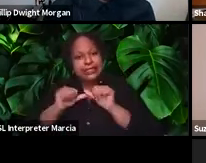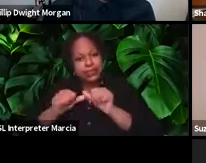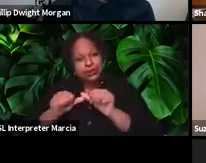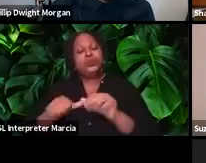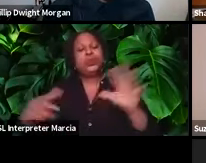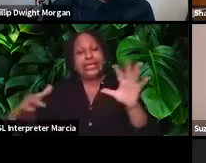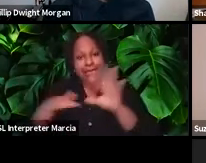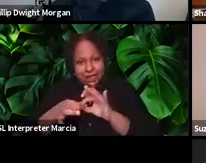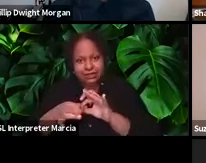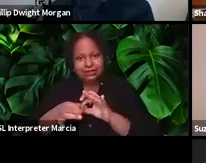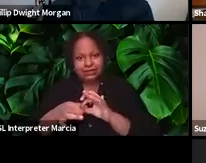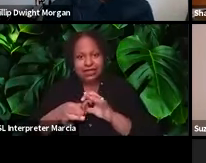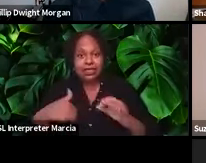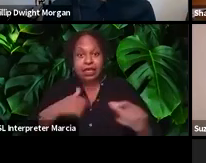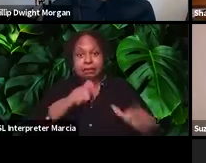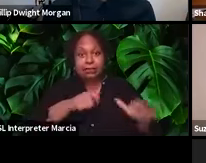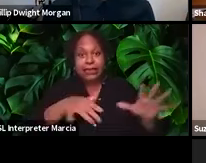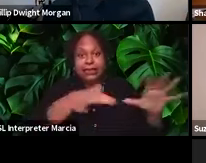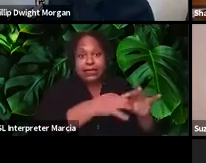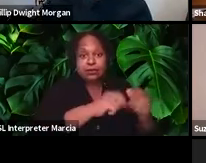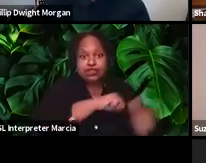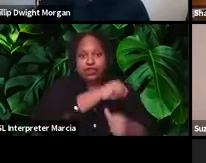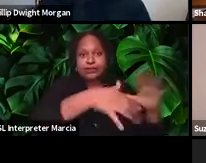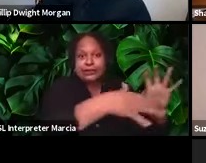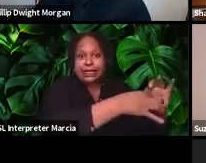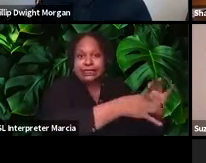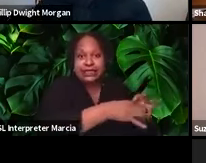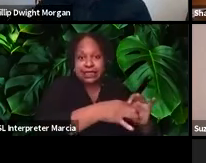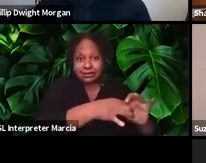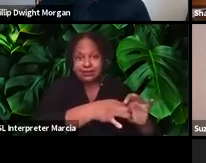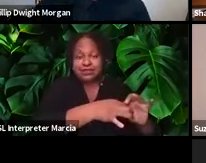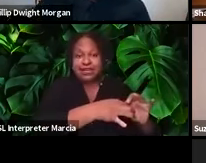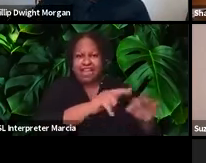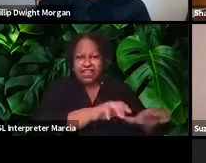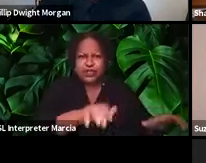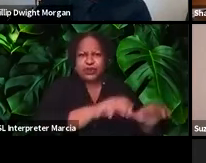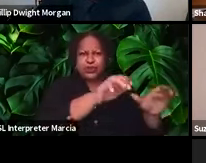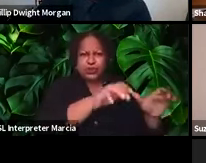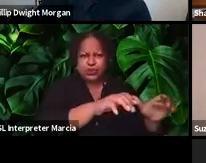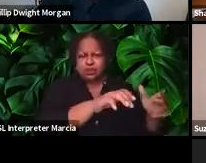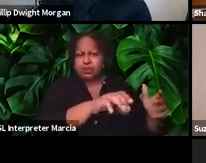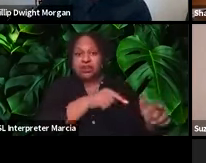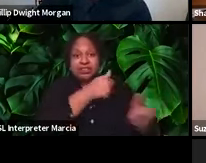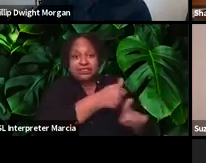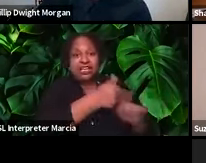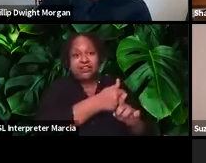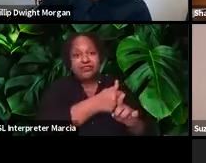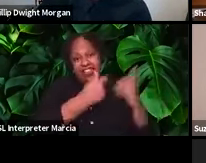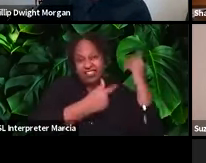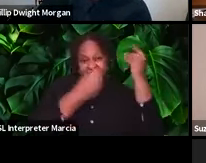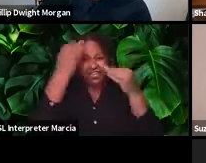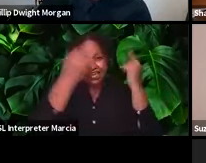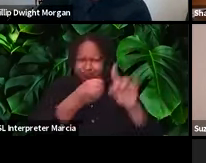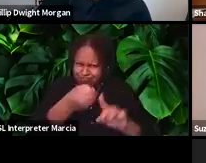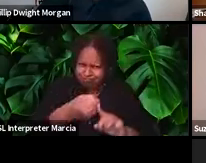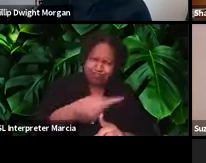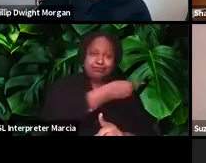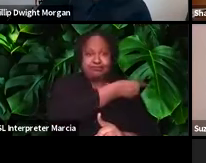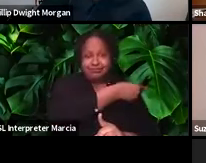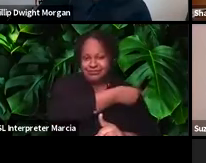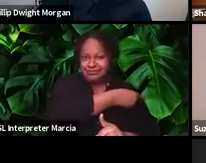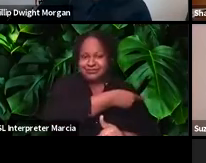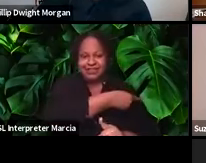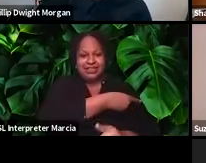connected. I think our young people stay connected, and they're doing things that are like, they are outside of the box thinking. They're not jaded